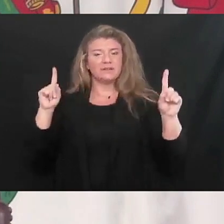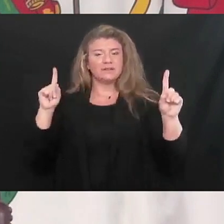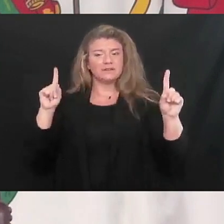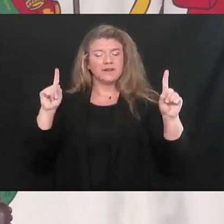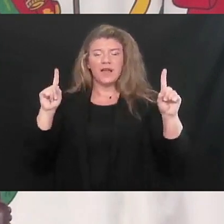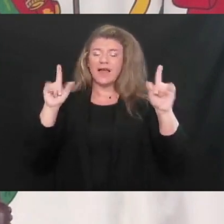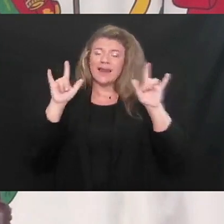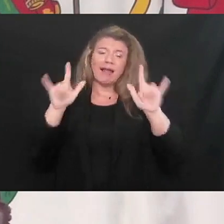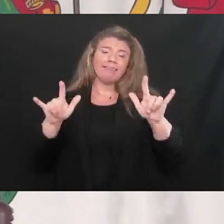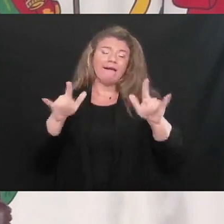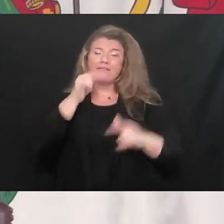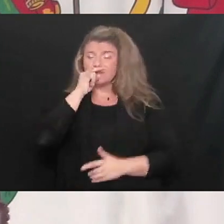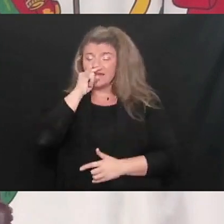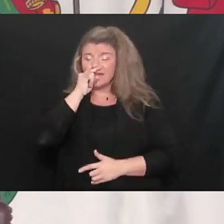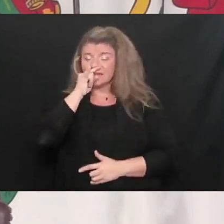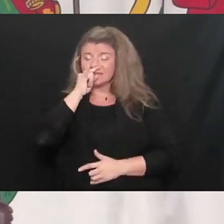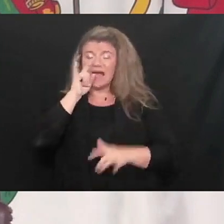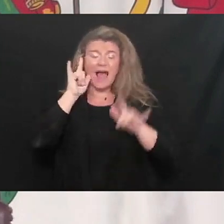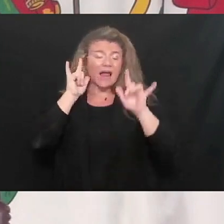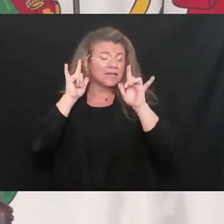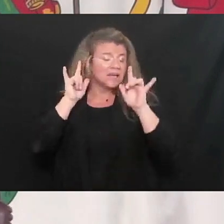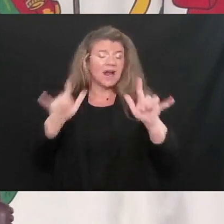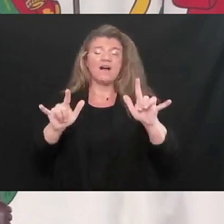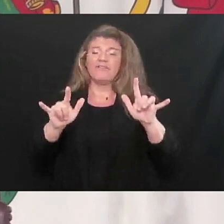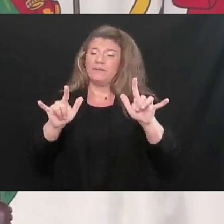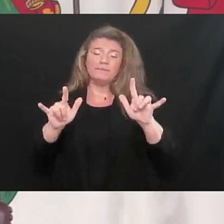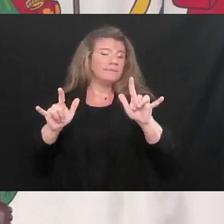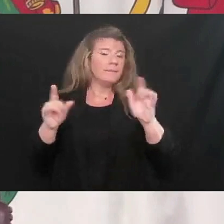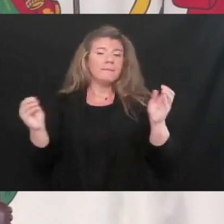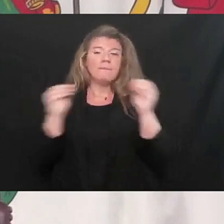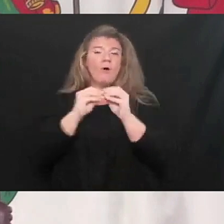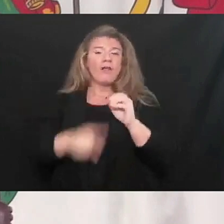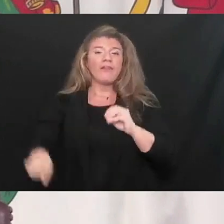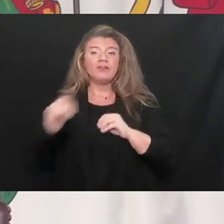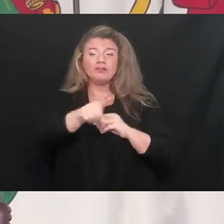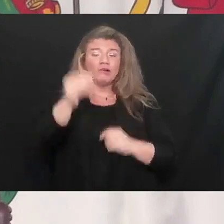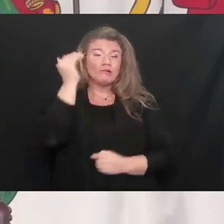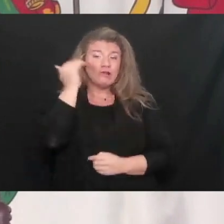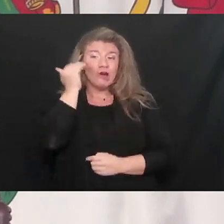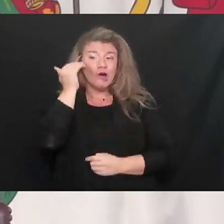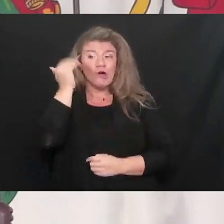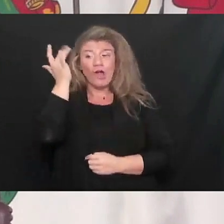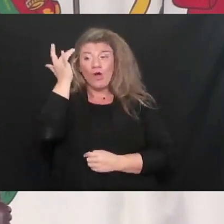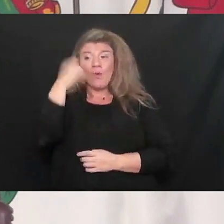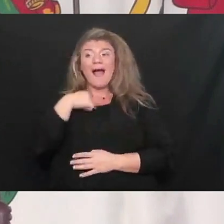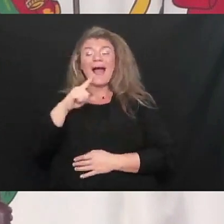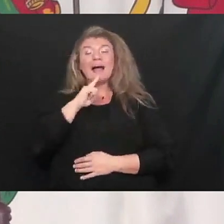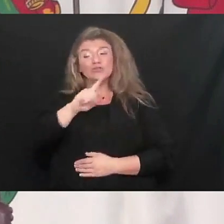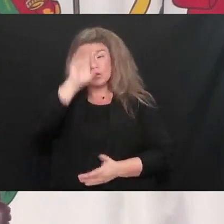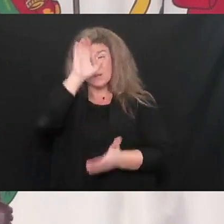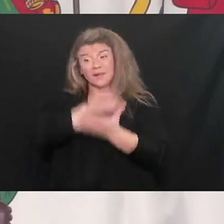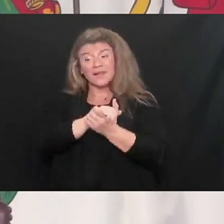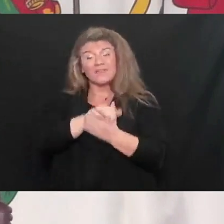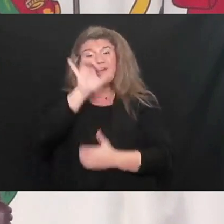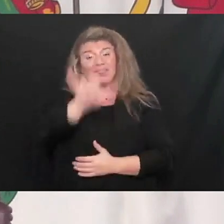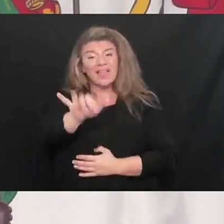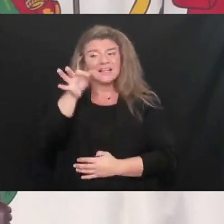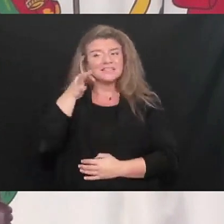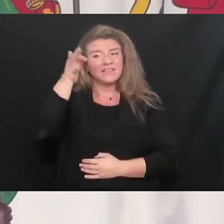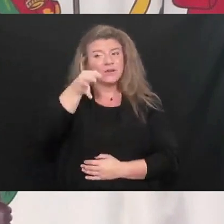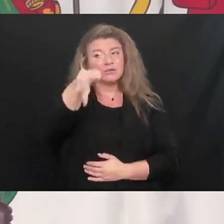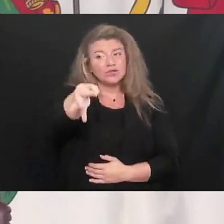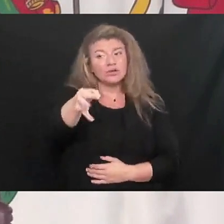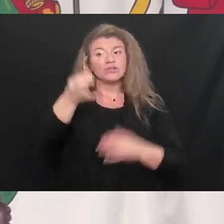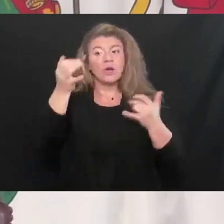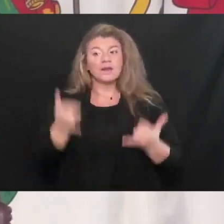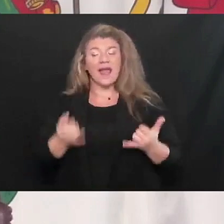love those kids. I love them absolutely beyond good sense because I truly believe that's the future. So as we go